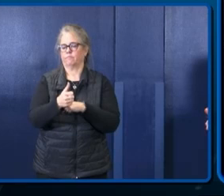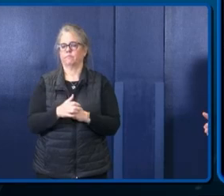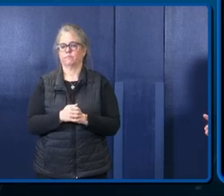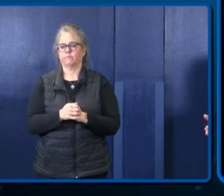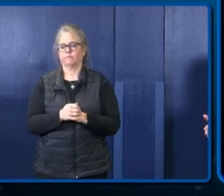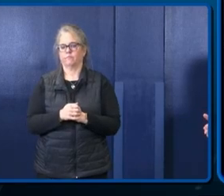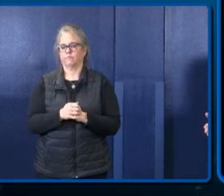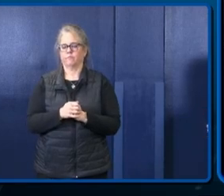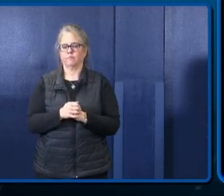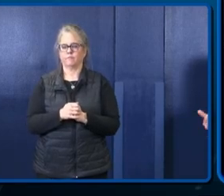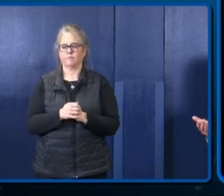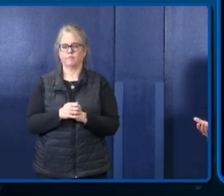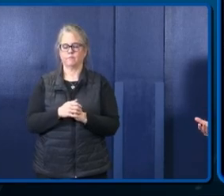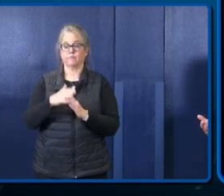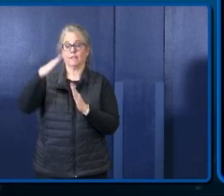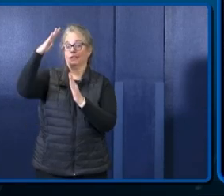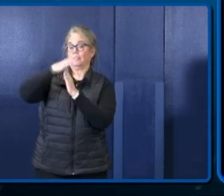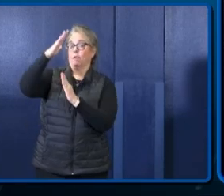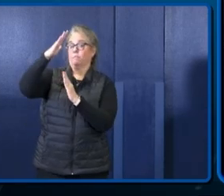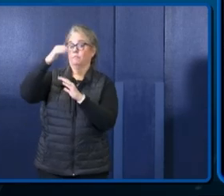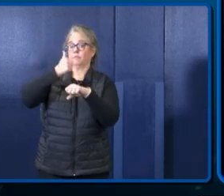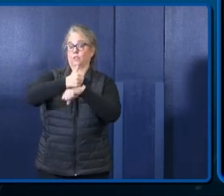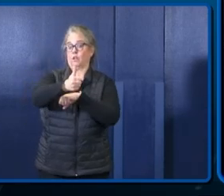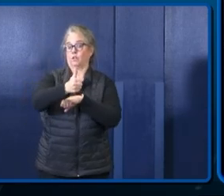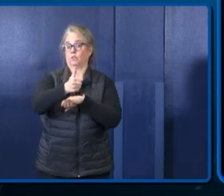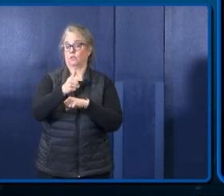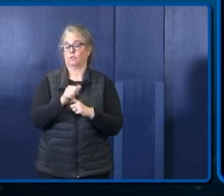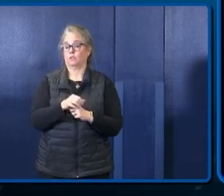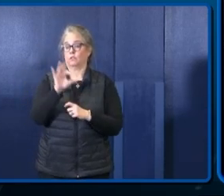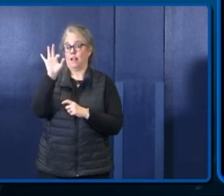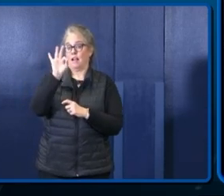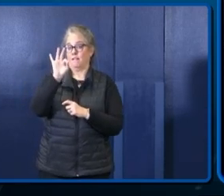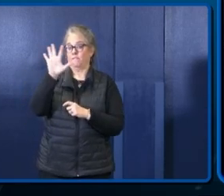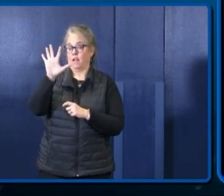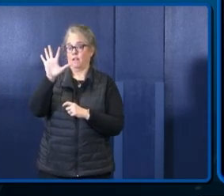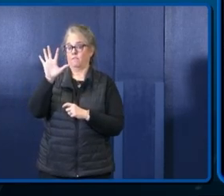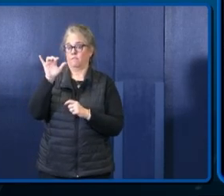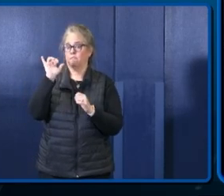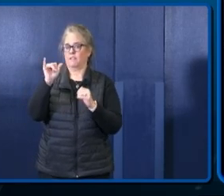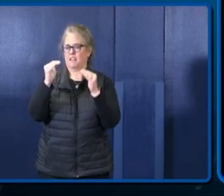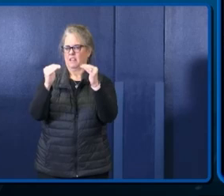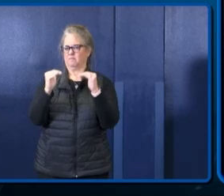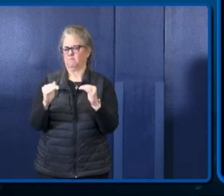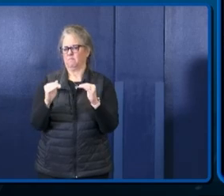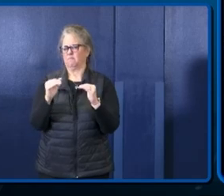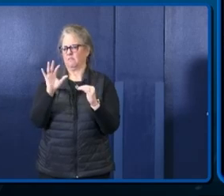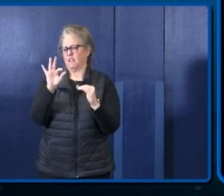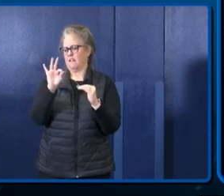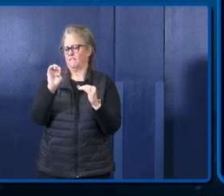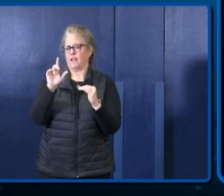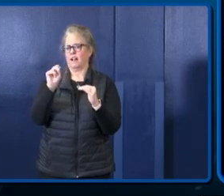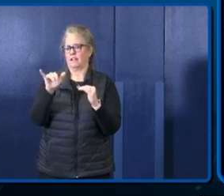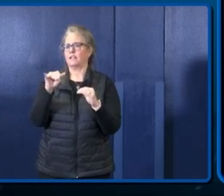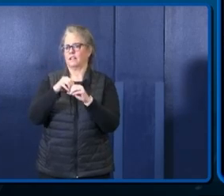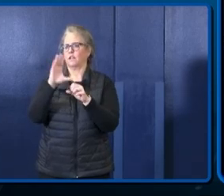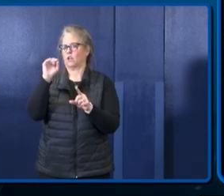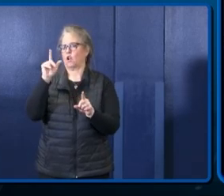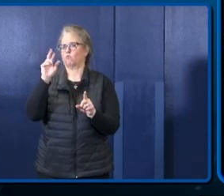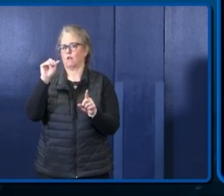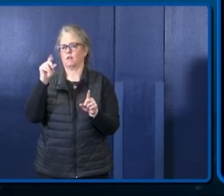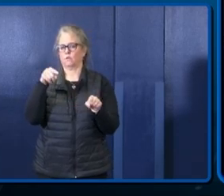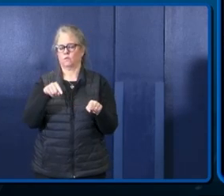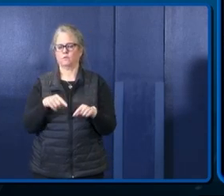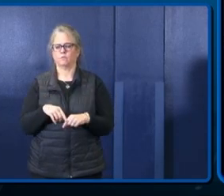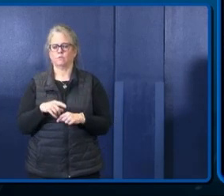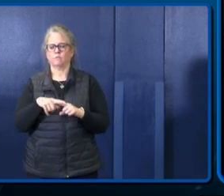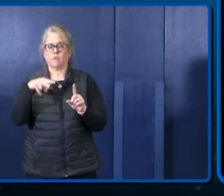the bias motivated crime is only an F5. That's a very low level felony in the state of Colorado. It's a probation eligible offense. So